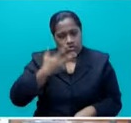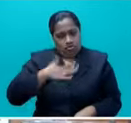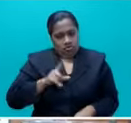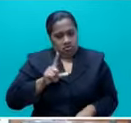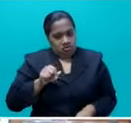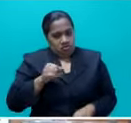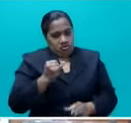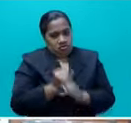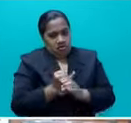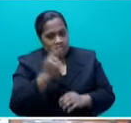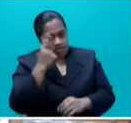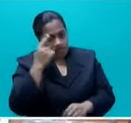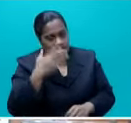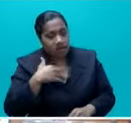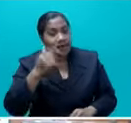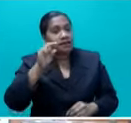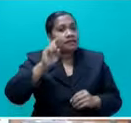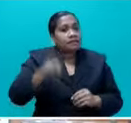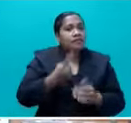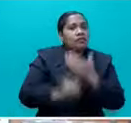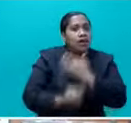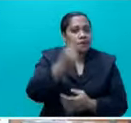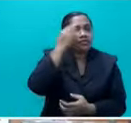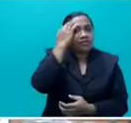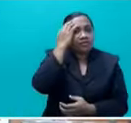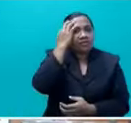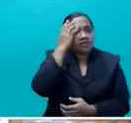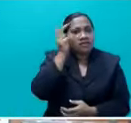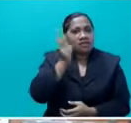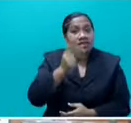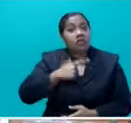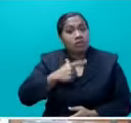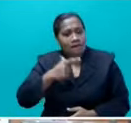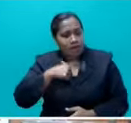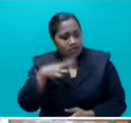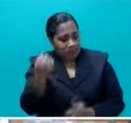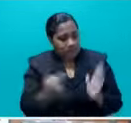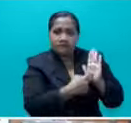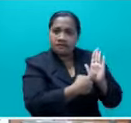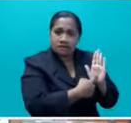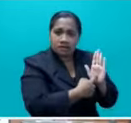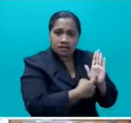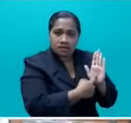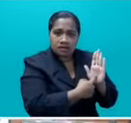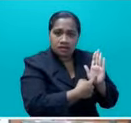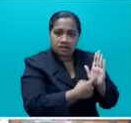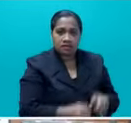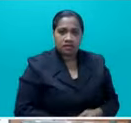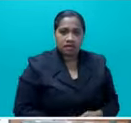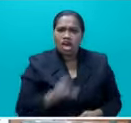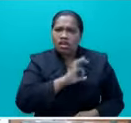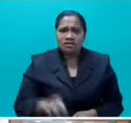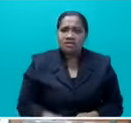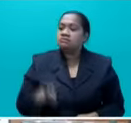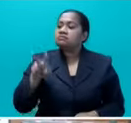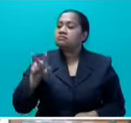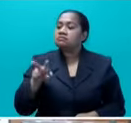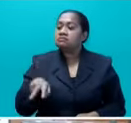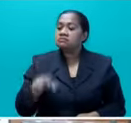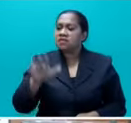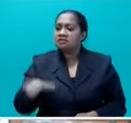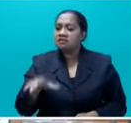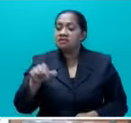times. They don't see some vulnerable kid who's walking down the street in a cinema or going to the farm that they can do whatever they like with them. They need to